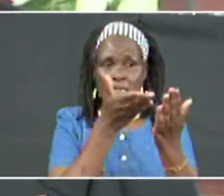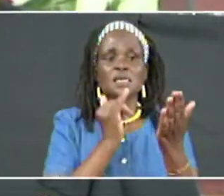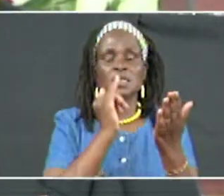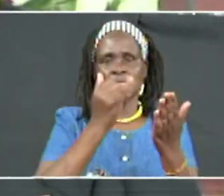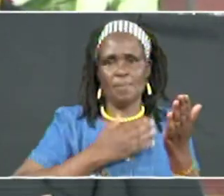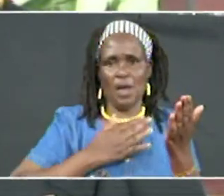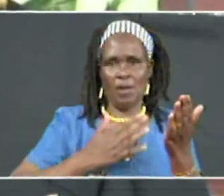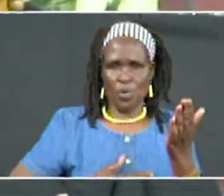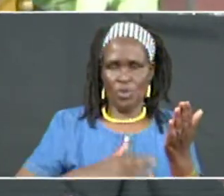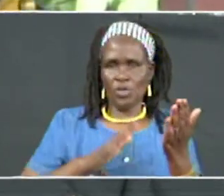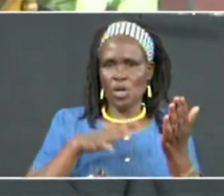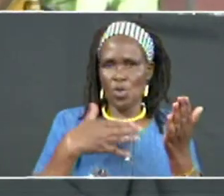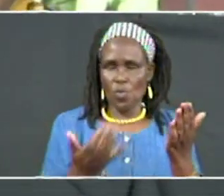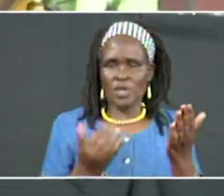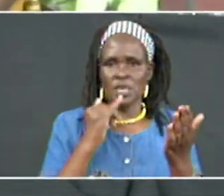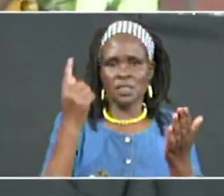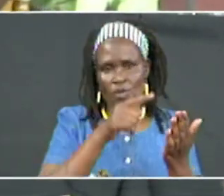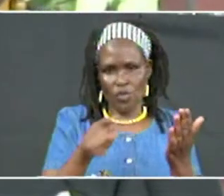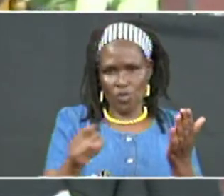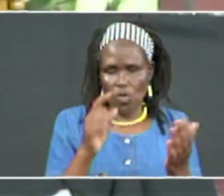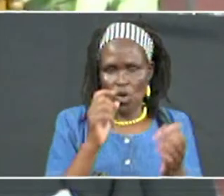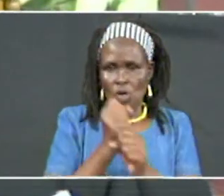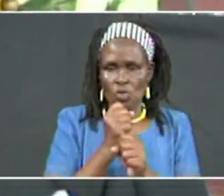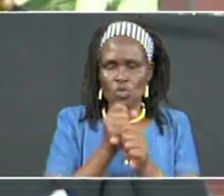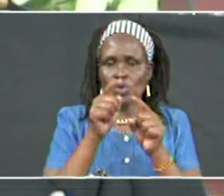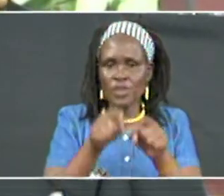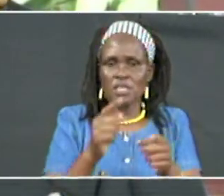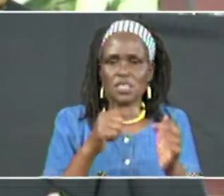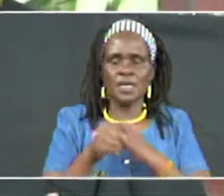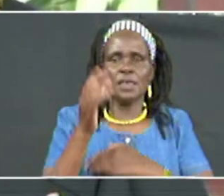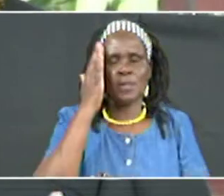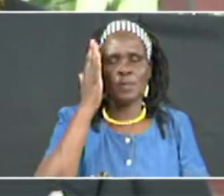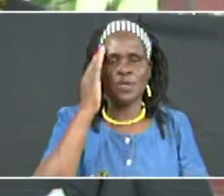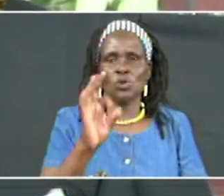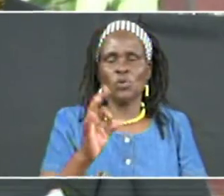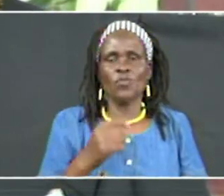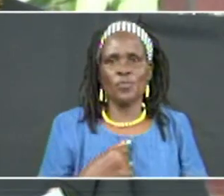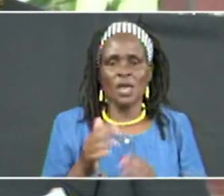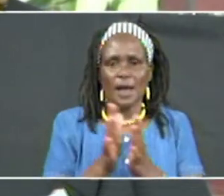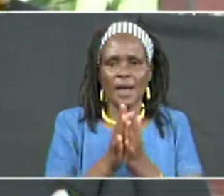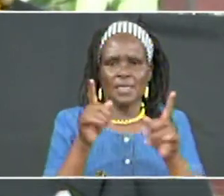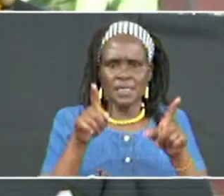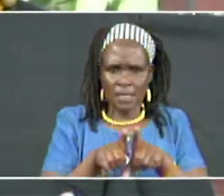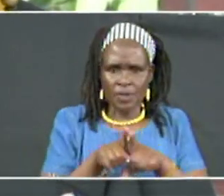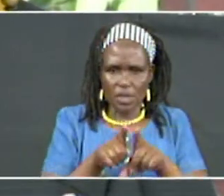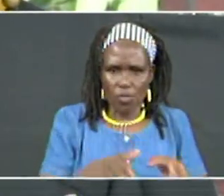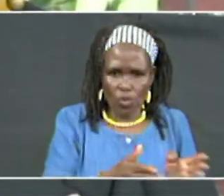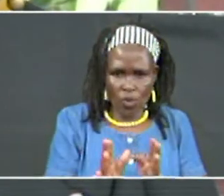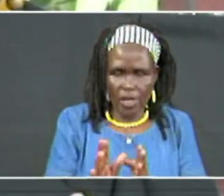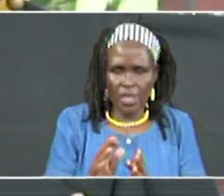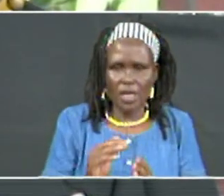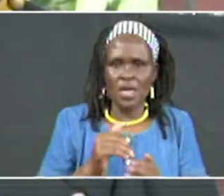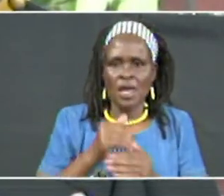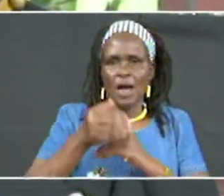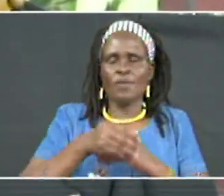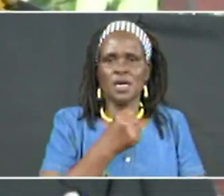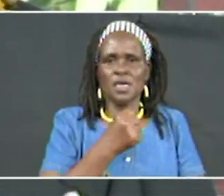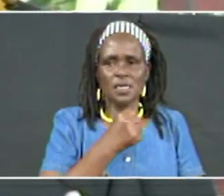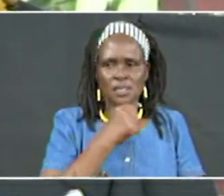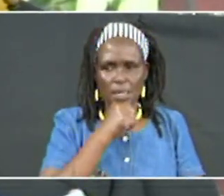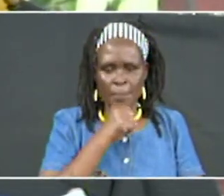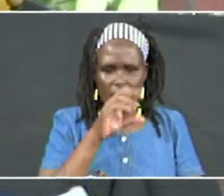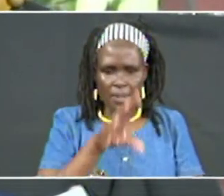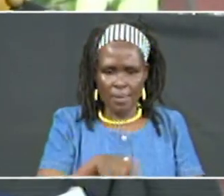is for you. Do this in remembrance of me.' And in the same way, after supper, he took the cup,